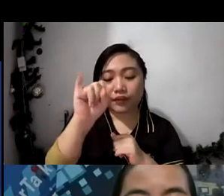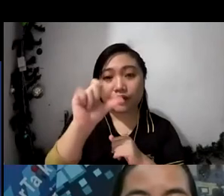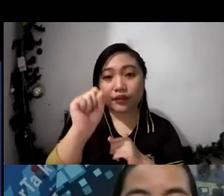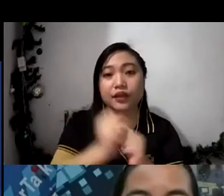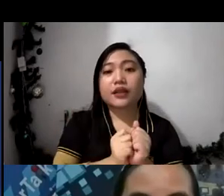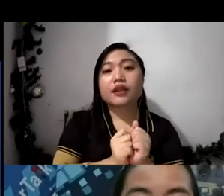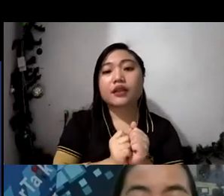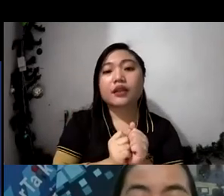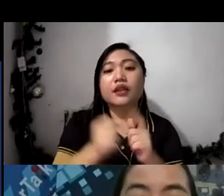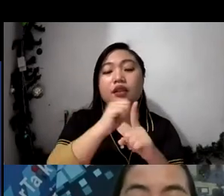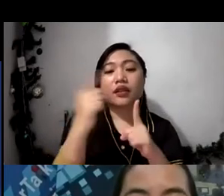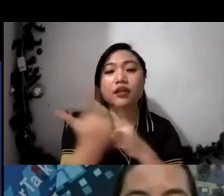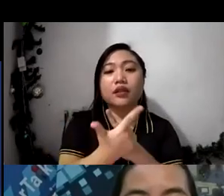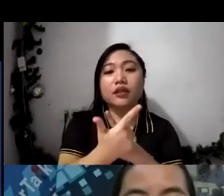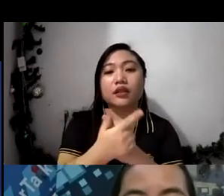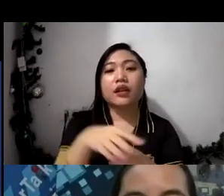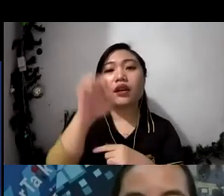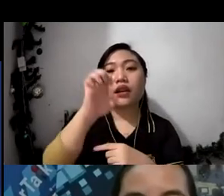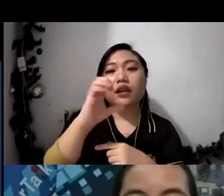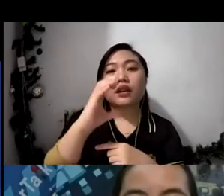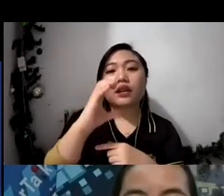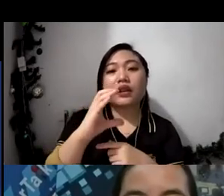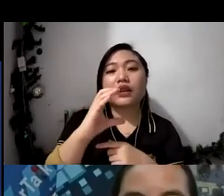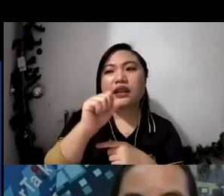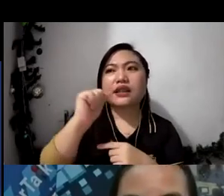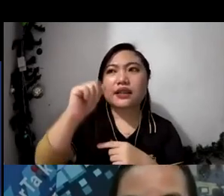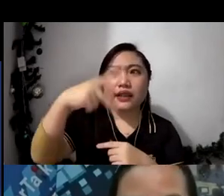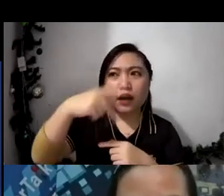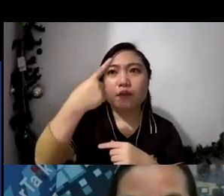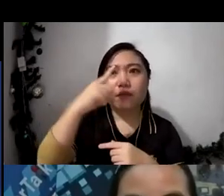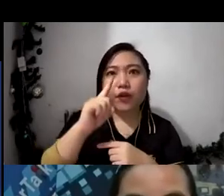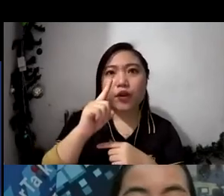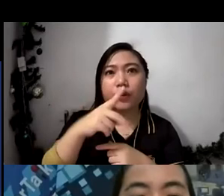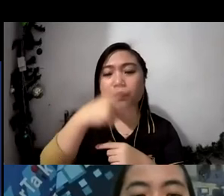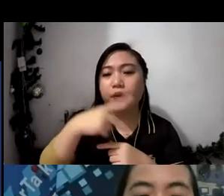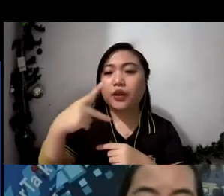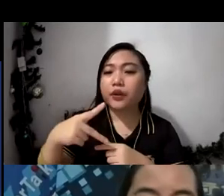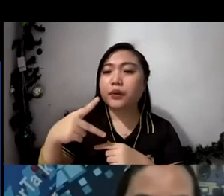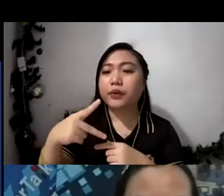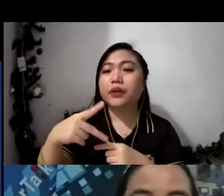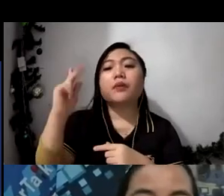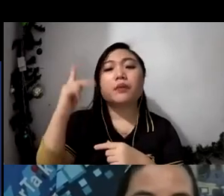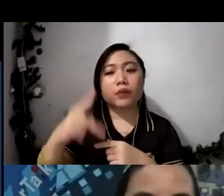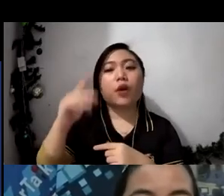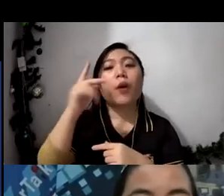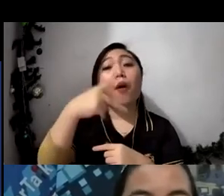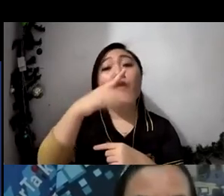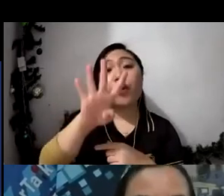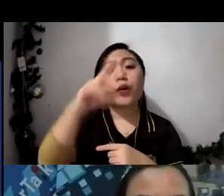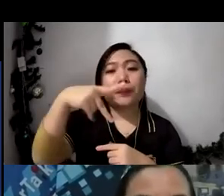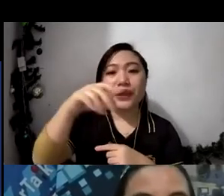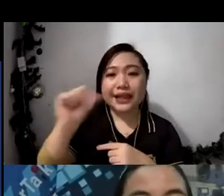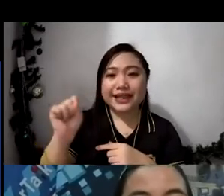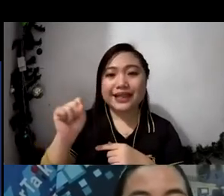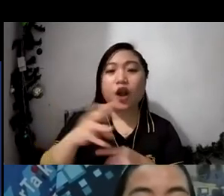assistance project or the ISAP for the Pantawid Pampamilyang Pilipino program. Okay, please welcome our